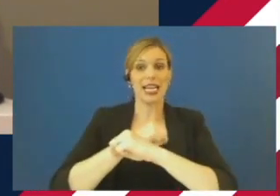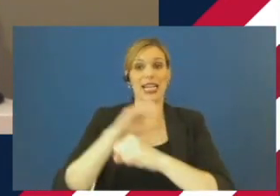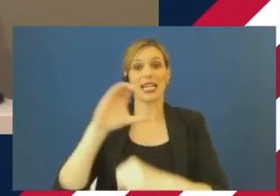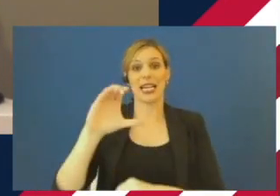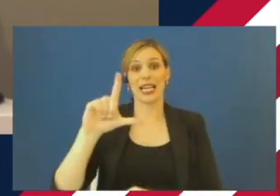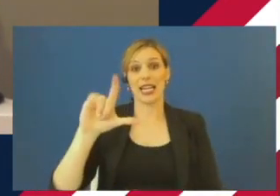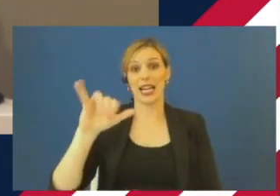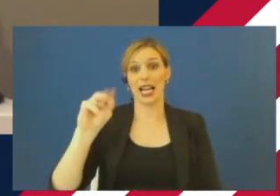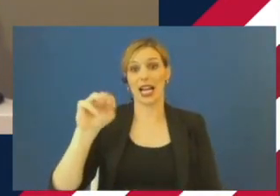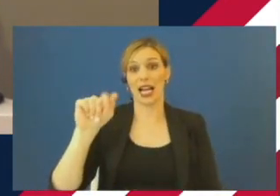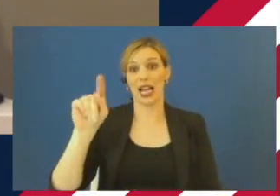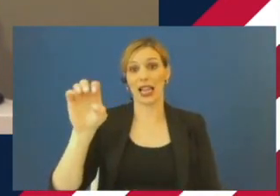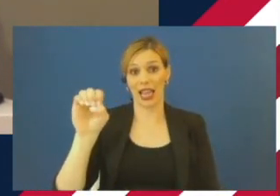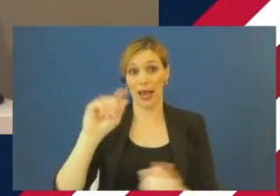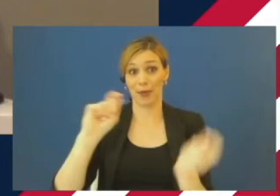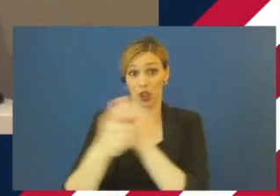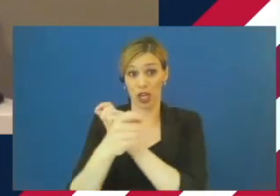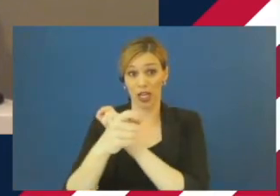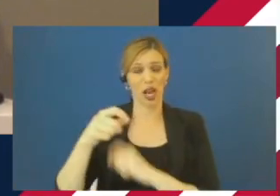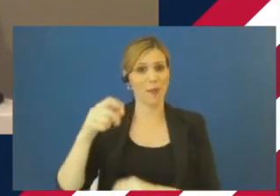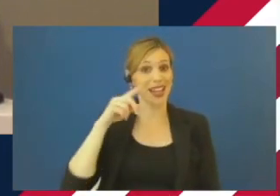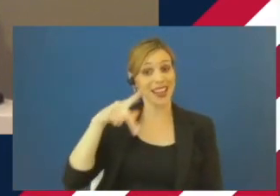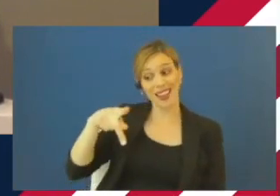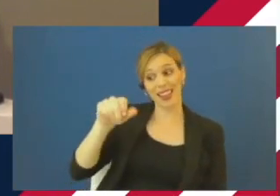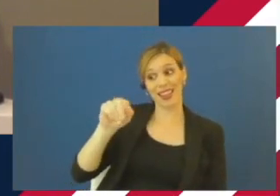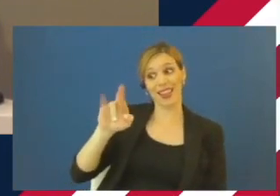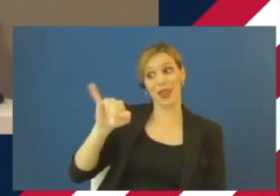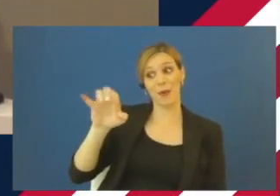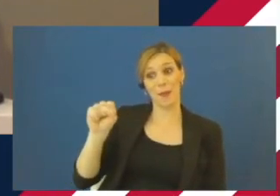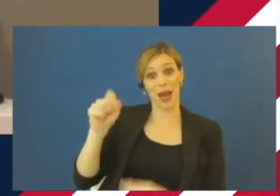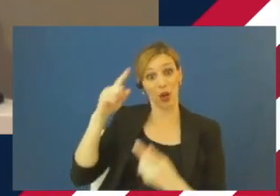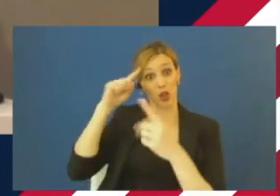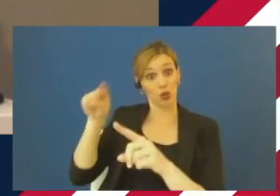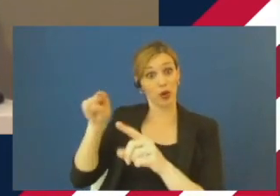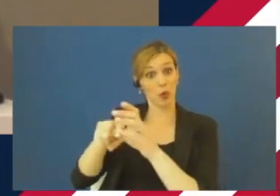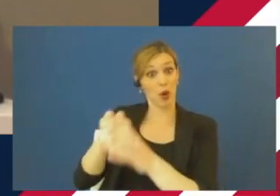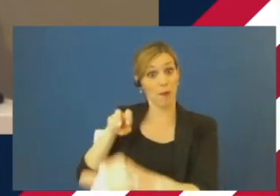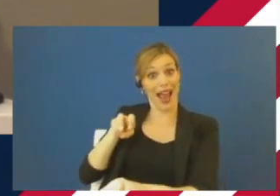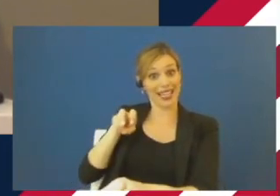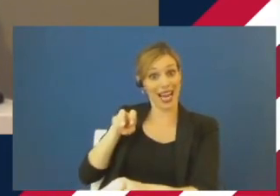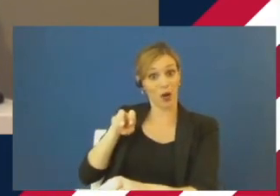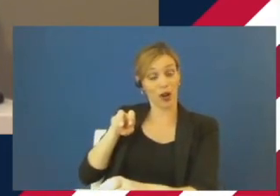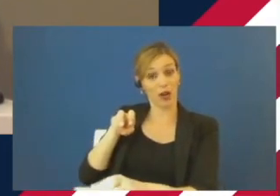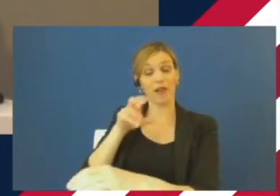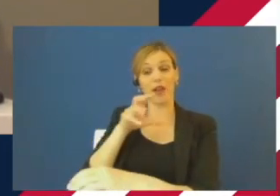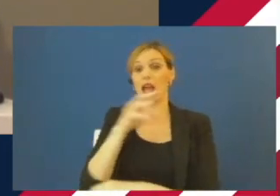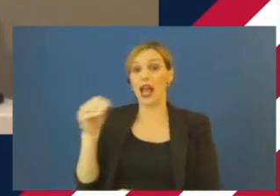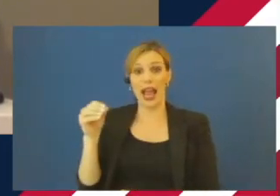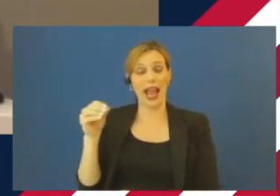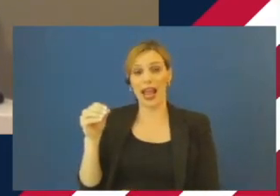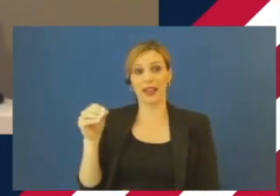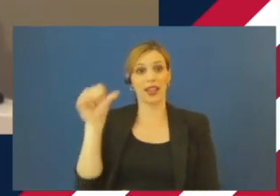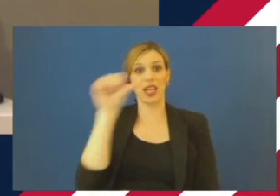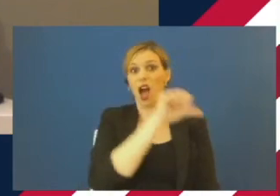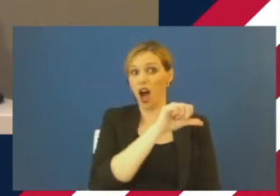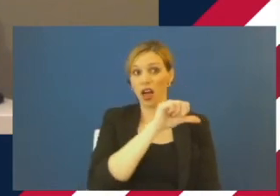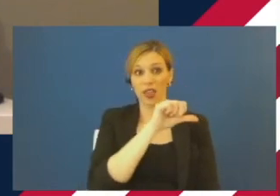away from the Paris Agreement, and two, by having the shameful administration make comments